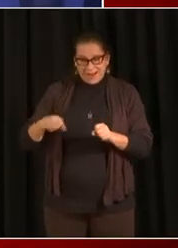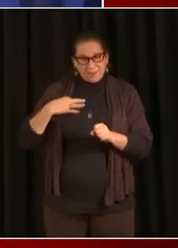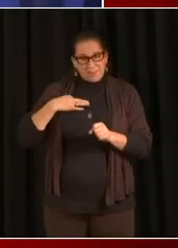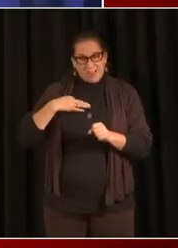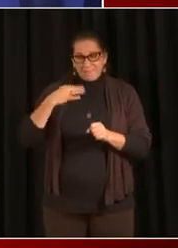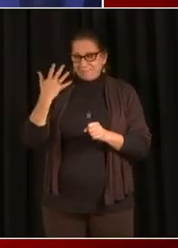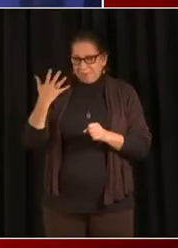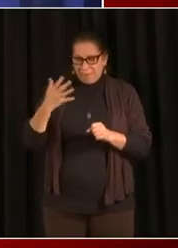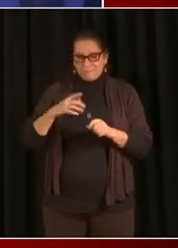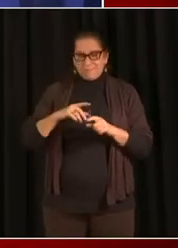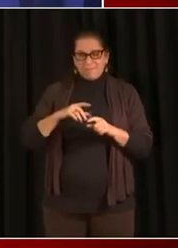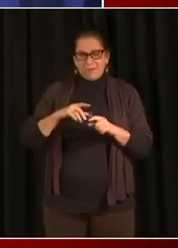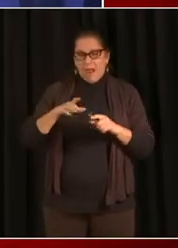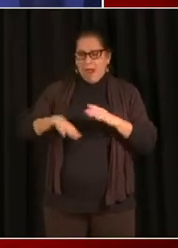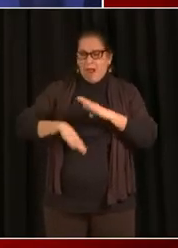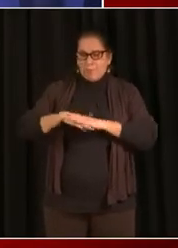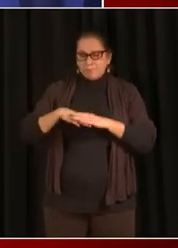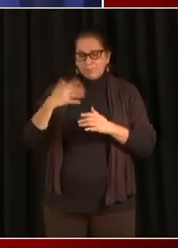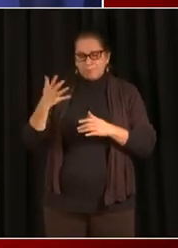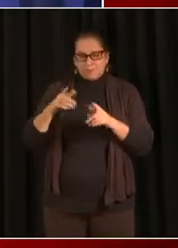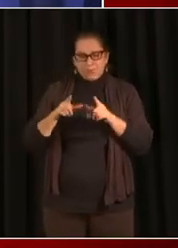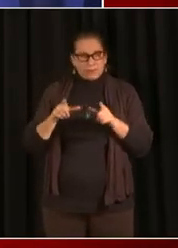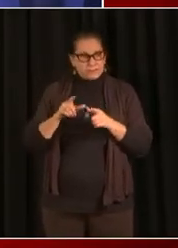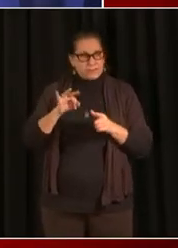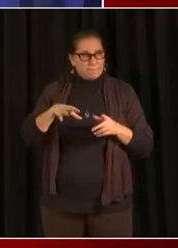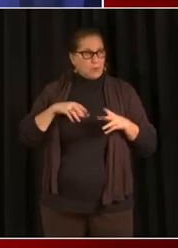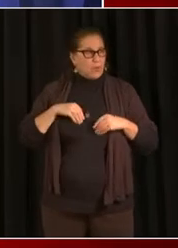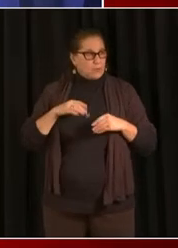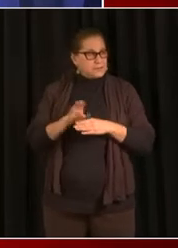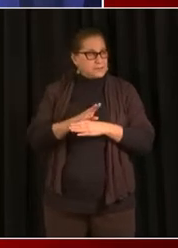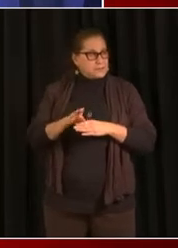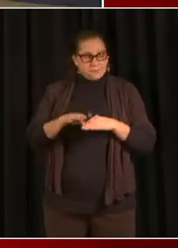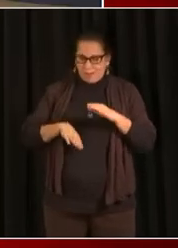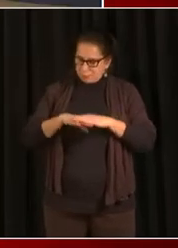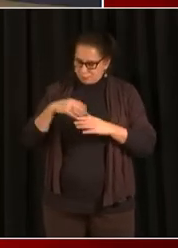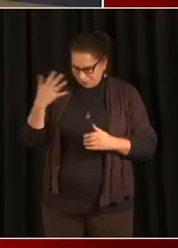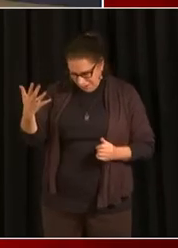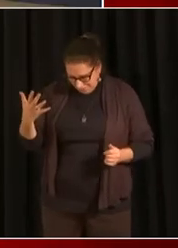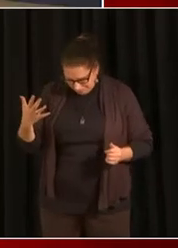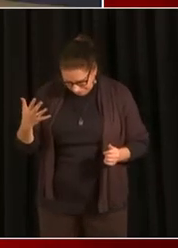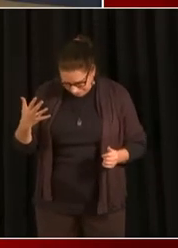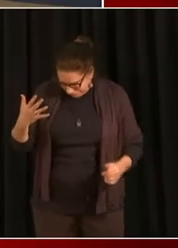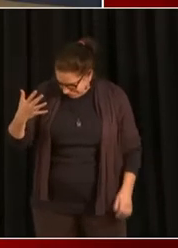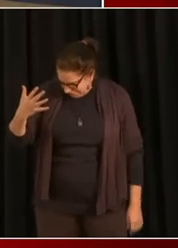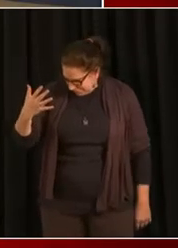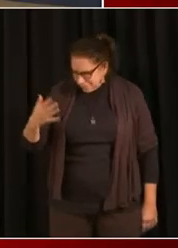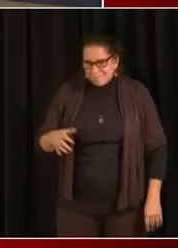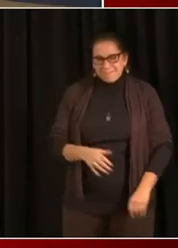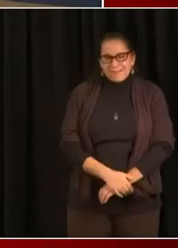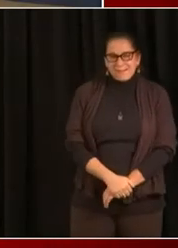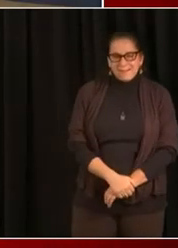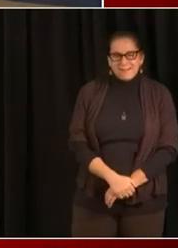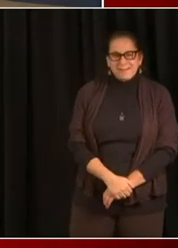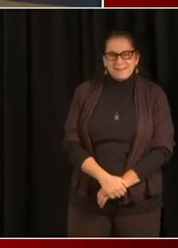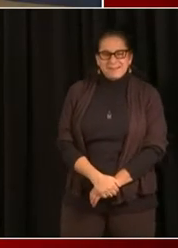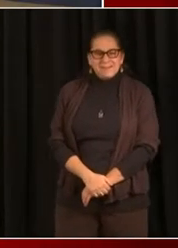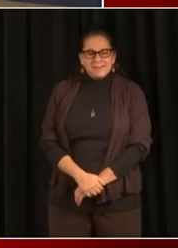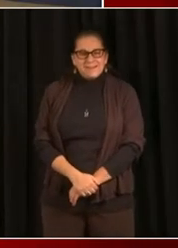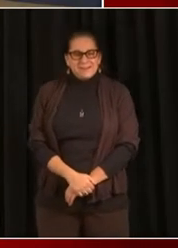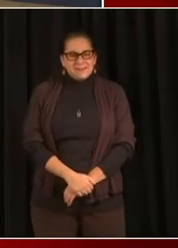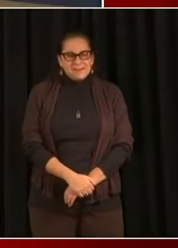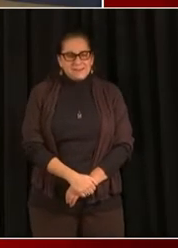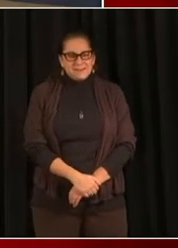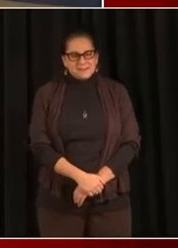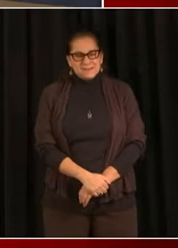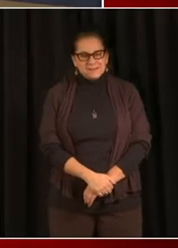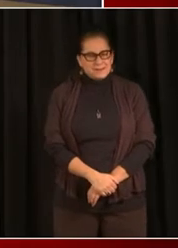You guys can't see her. You can't, if you could cut to her real quick. But then the other question we have, and this one comes from